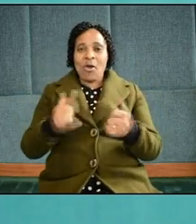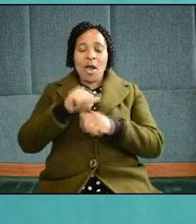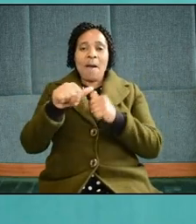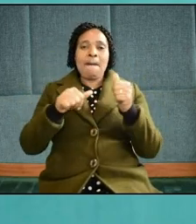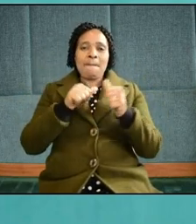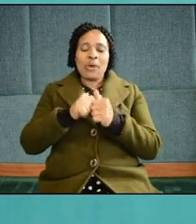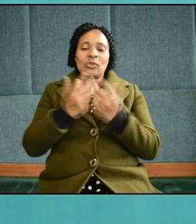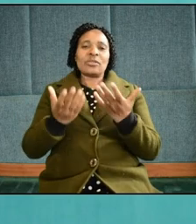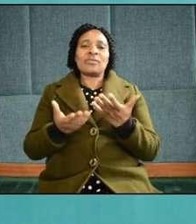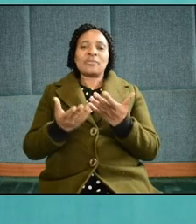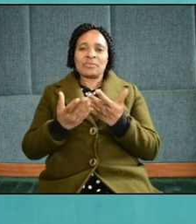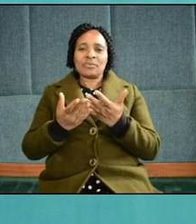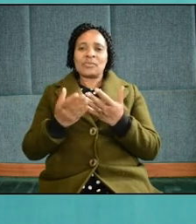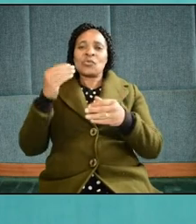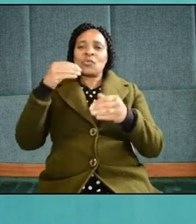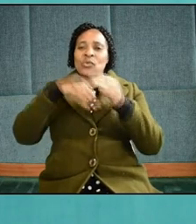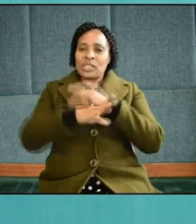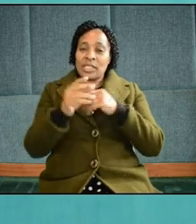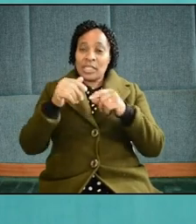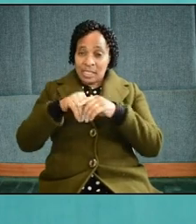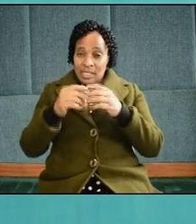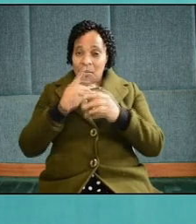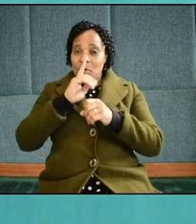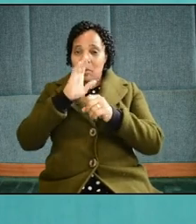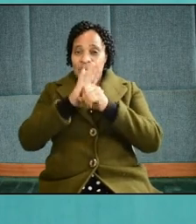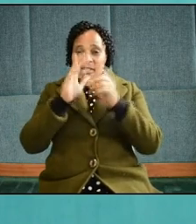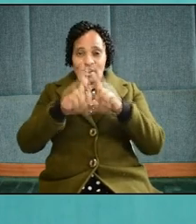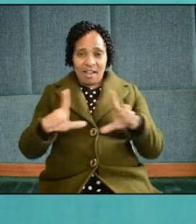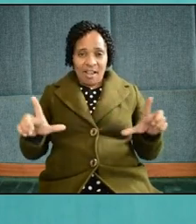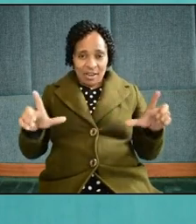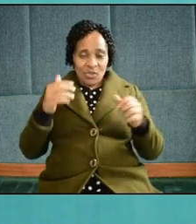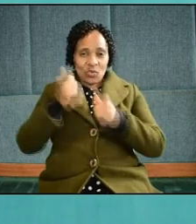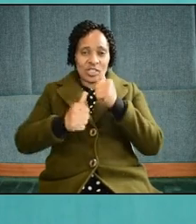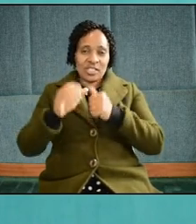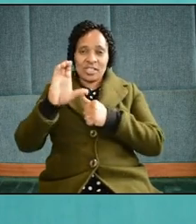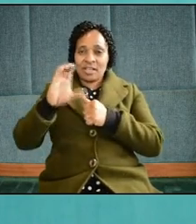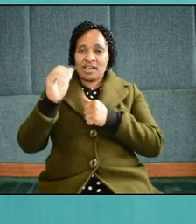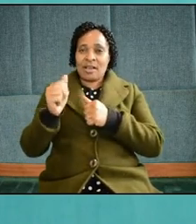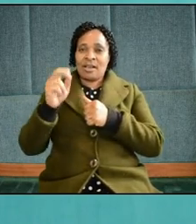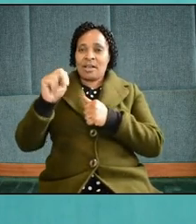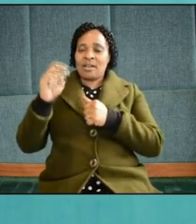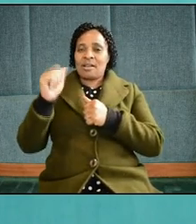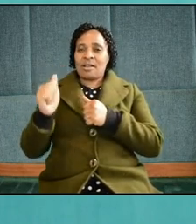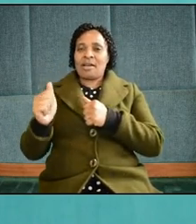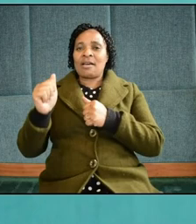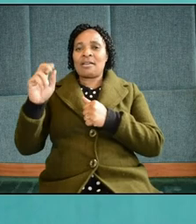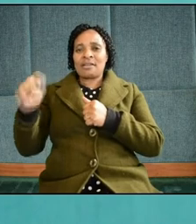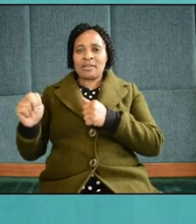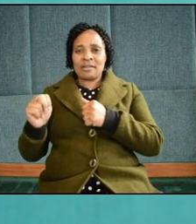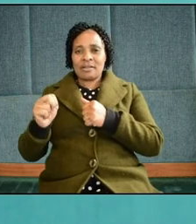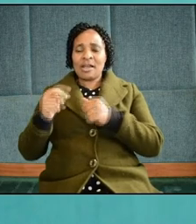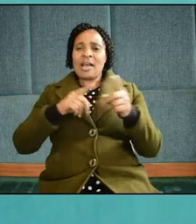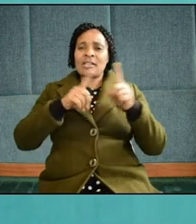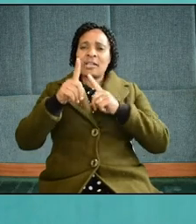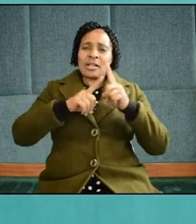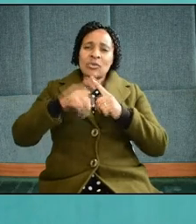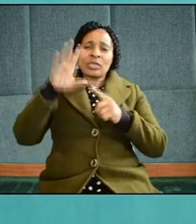about to get into the promised land, which is Canaan. Mm-hmm. A journey that could have taken them